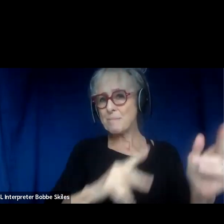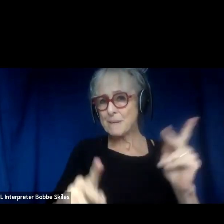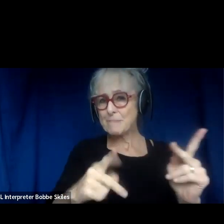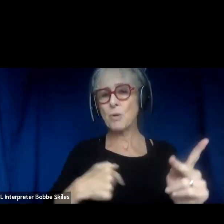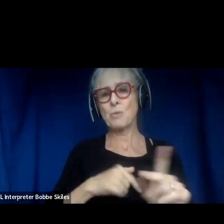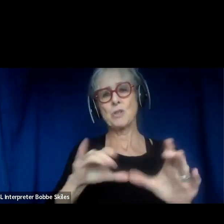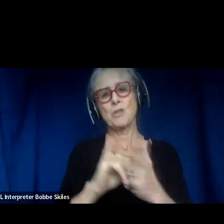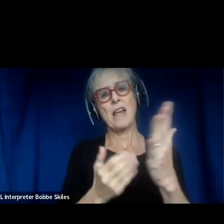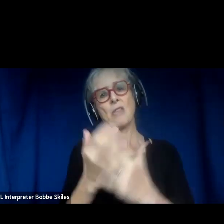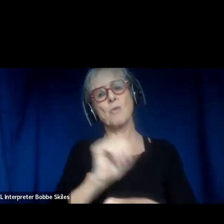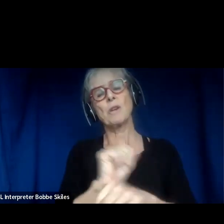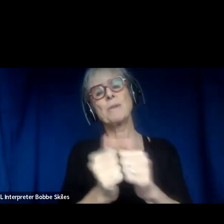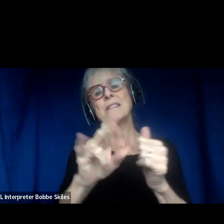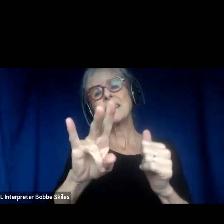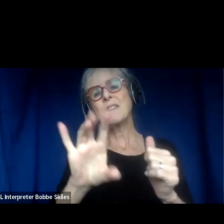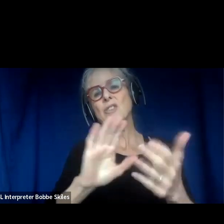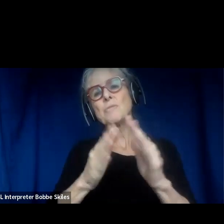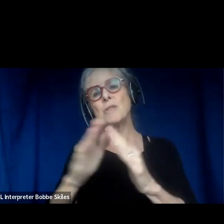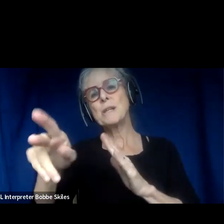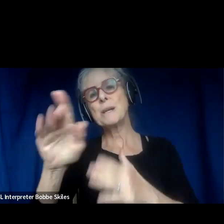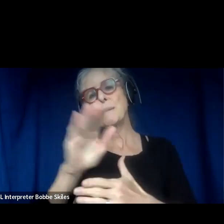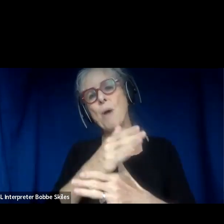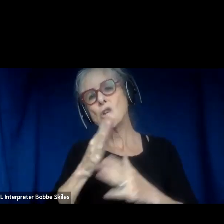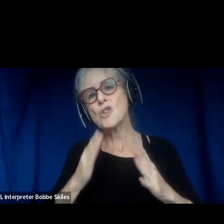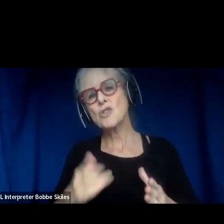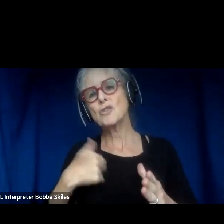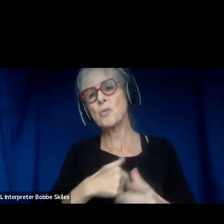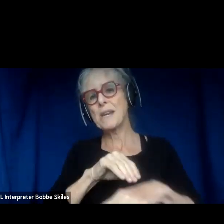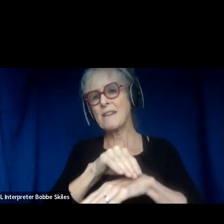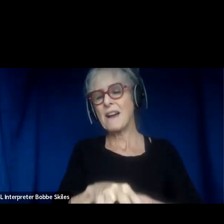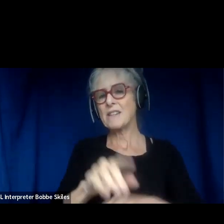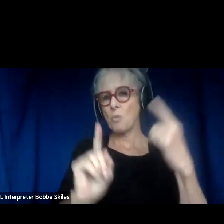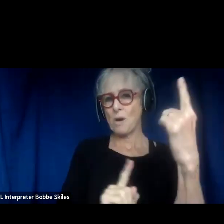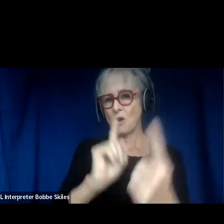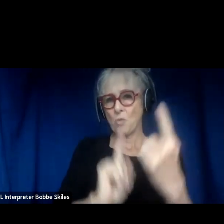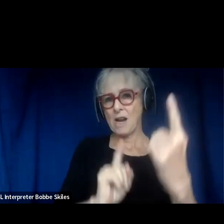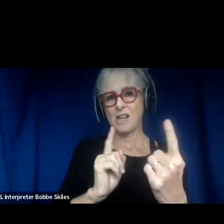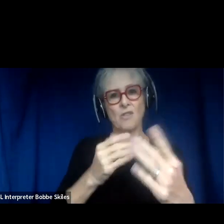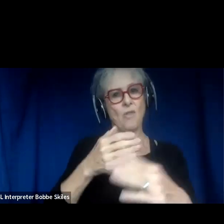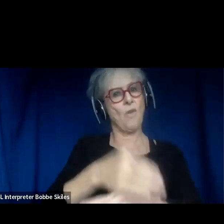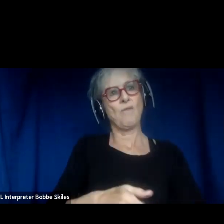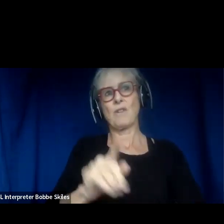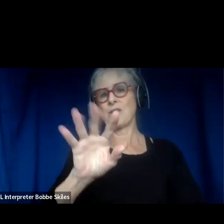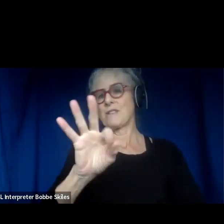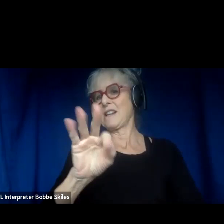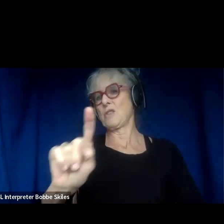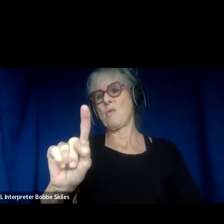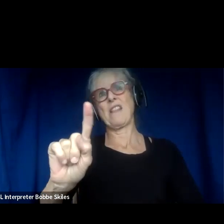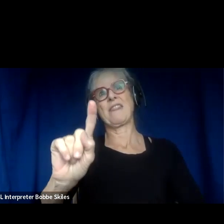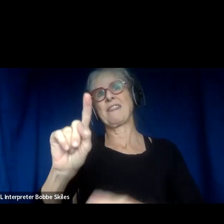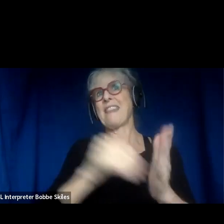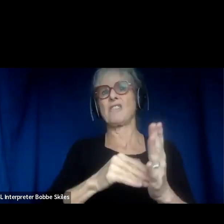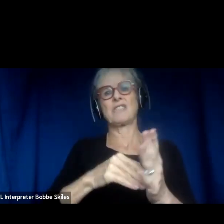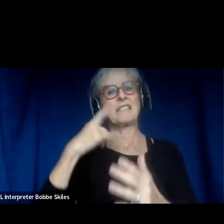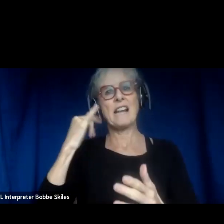through working with 700 community partners. We've advised one-on-one over 91,000 Californians about their